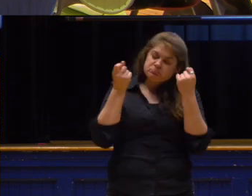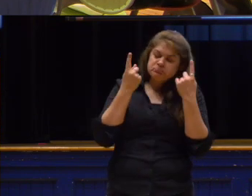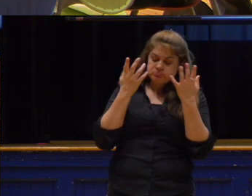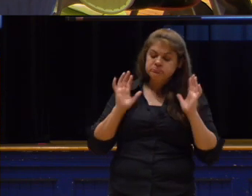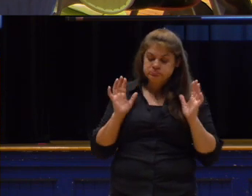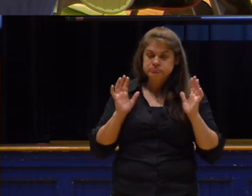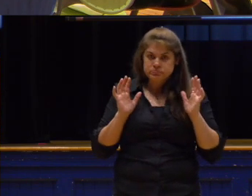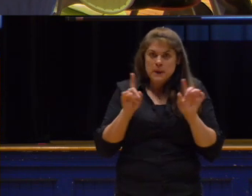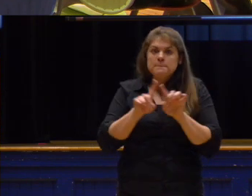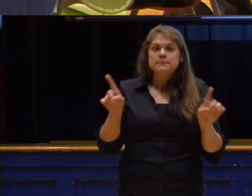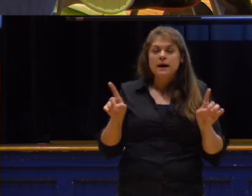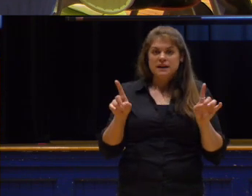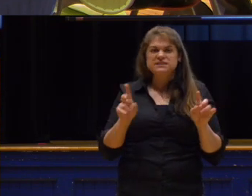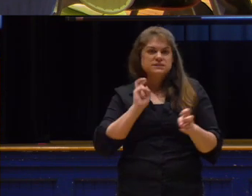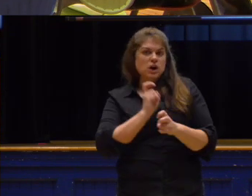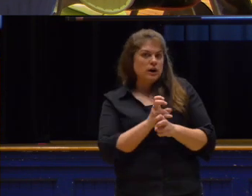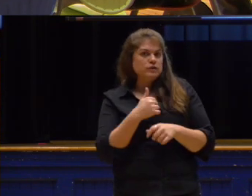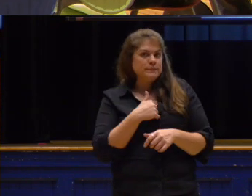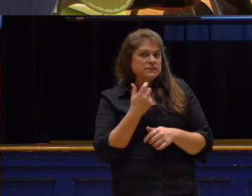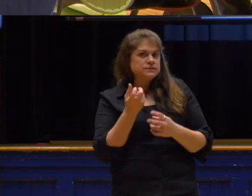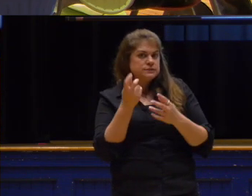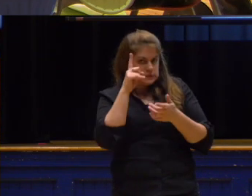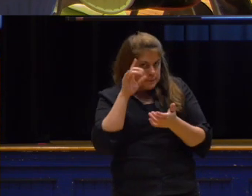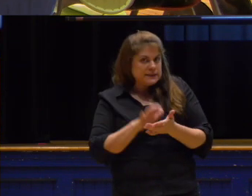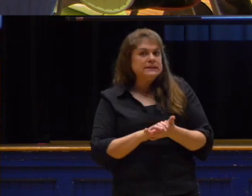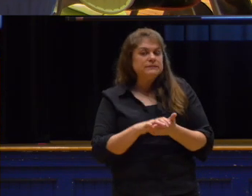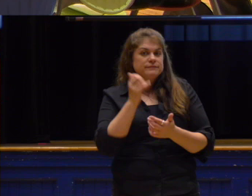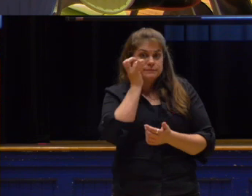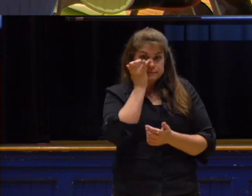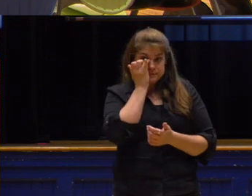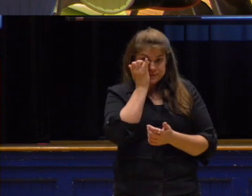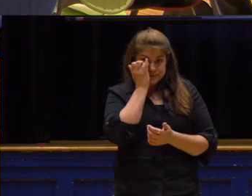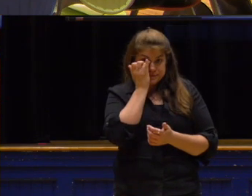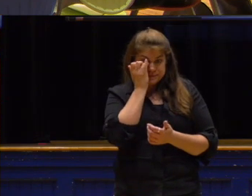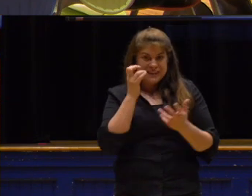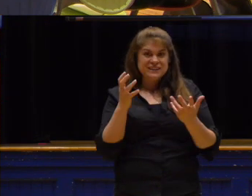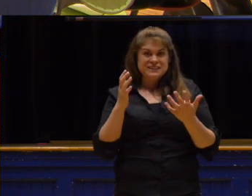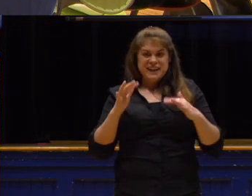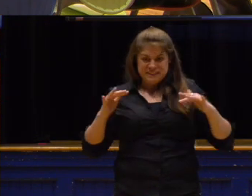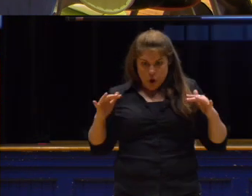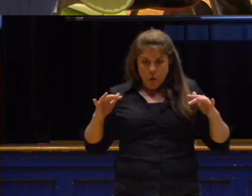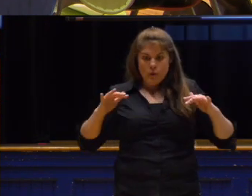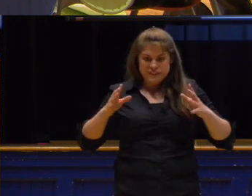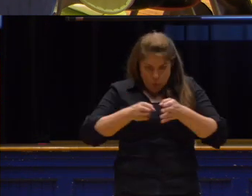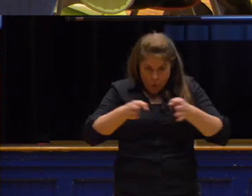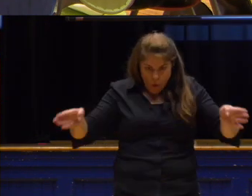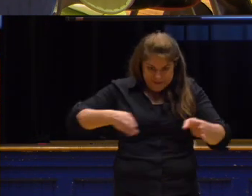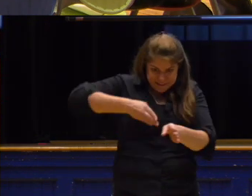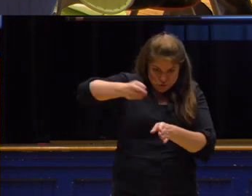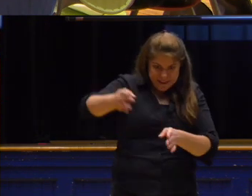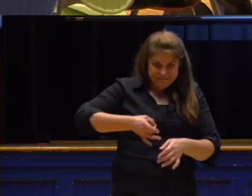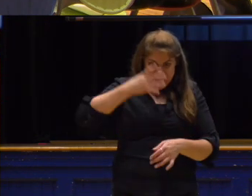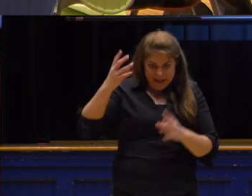I understand that. But it is hard for me to believe that in the entire lighting industry in